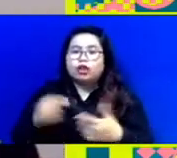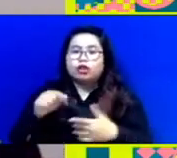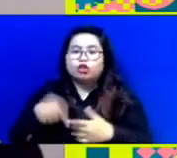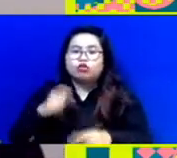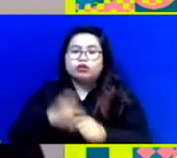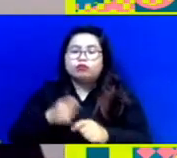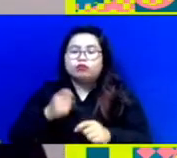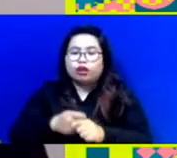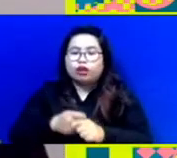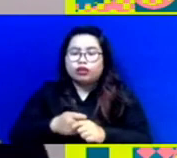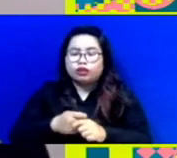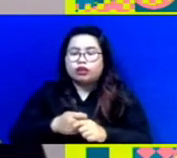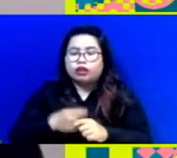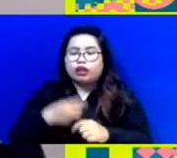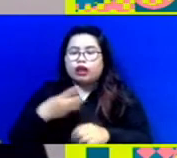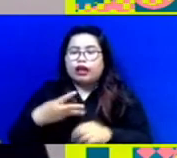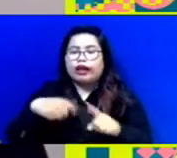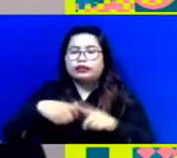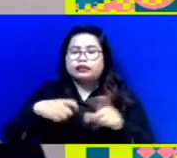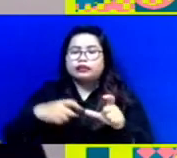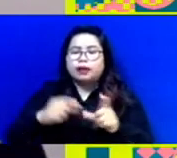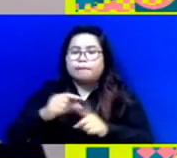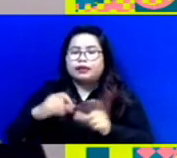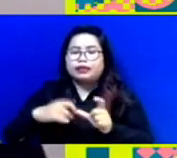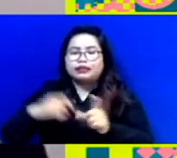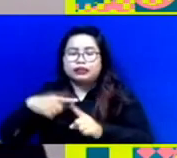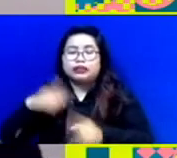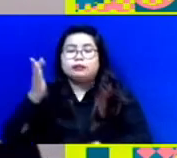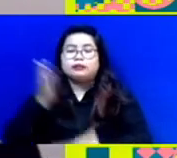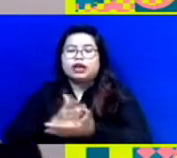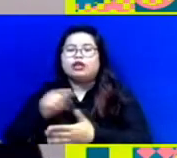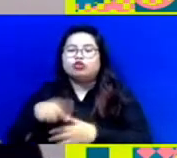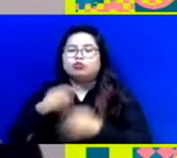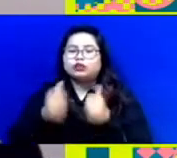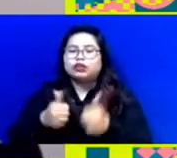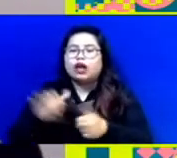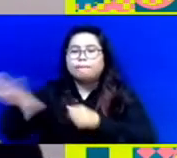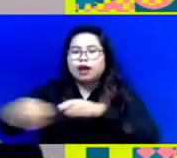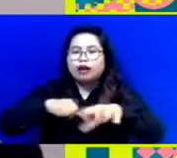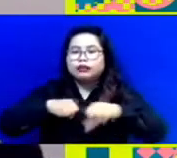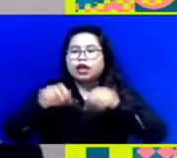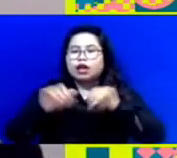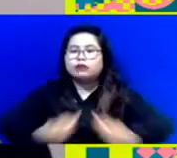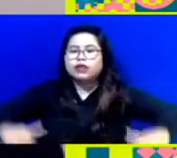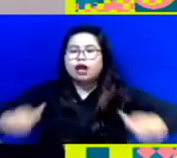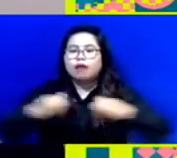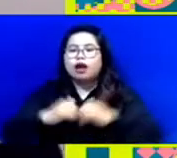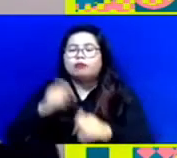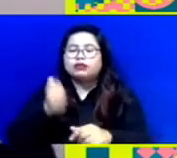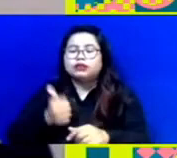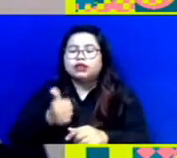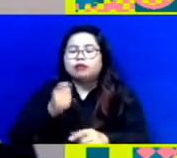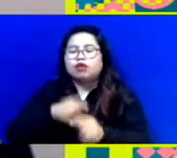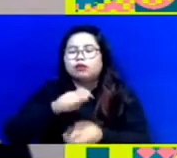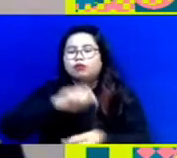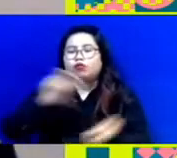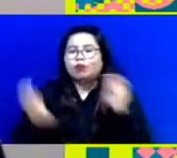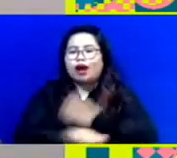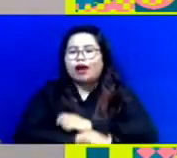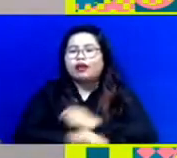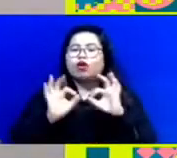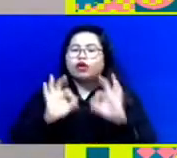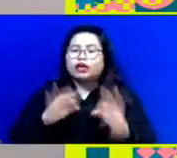that we really need. So thanks for giving me the chance to offer those thoughts. Thank you, Shiv, for a moment of enlightenment this morning. And I pass it back to you,